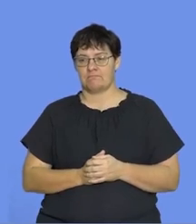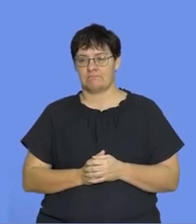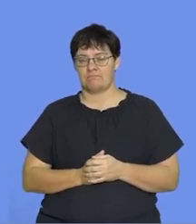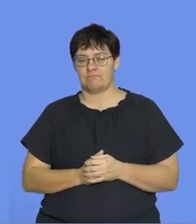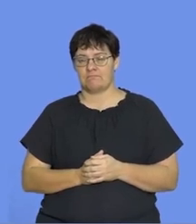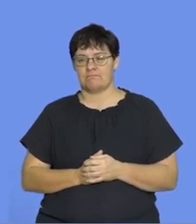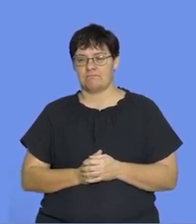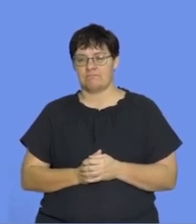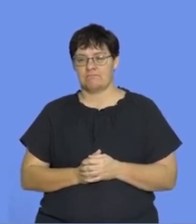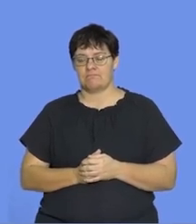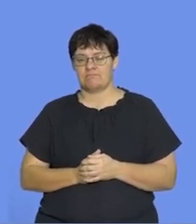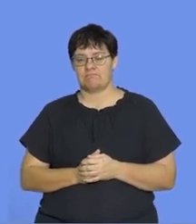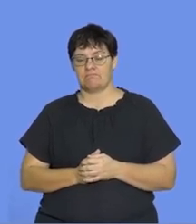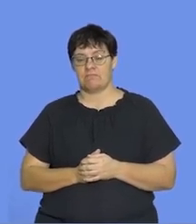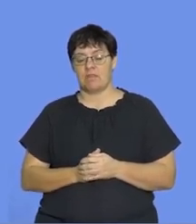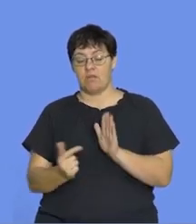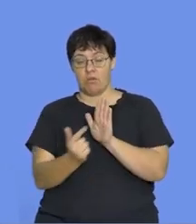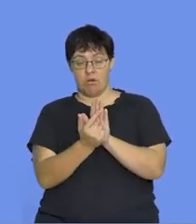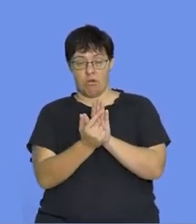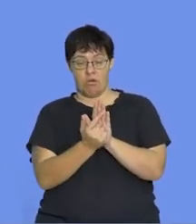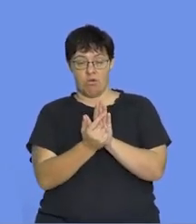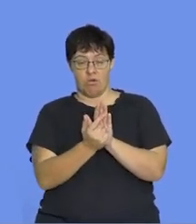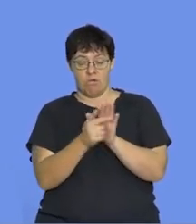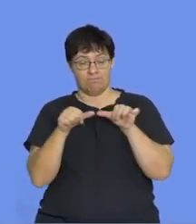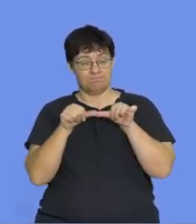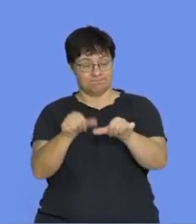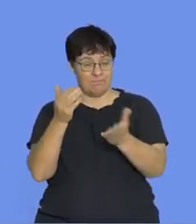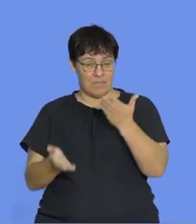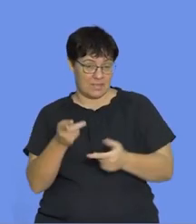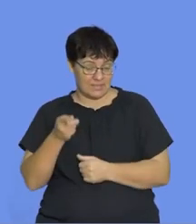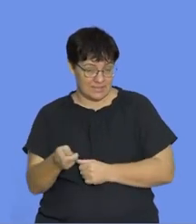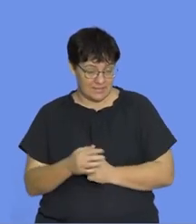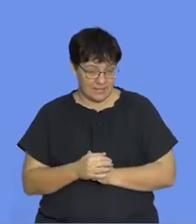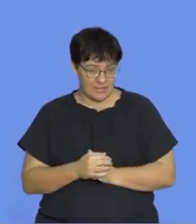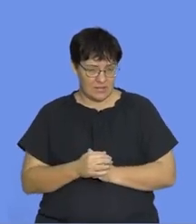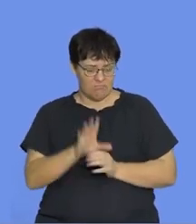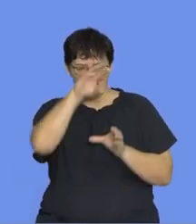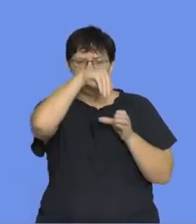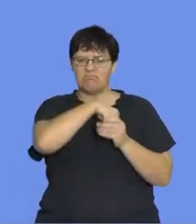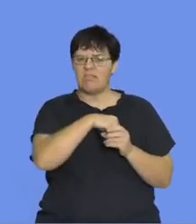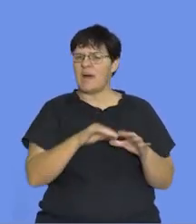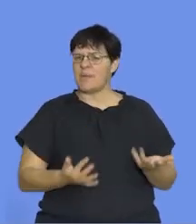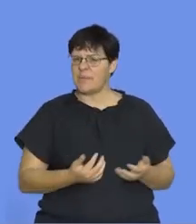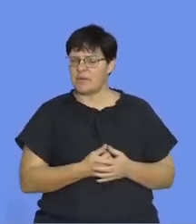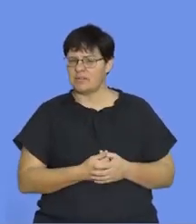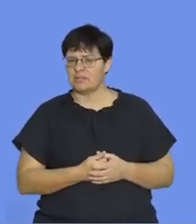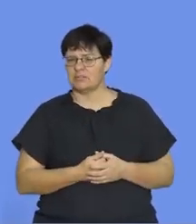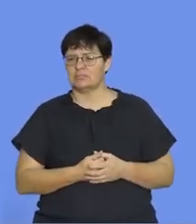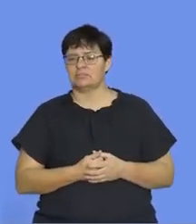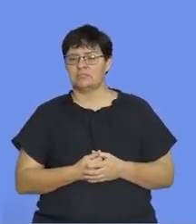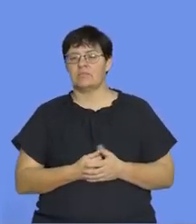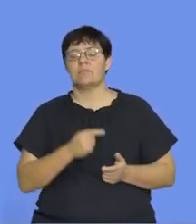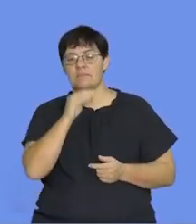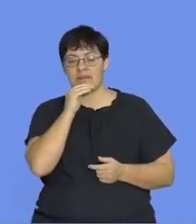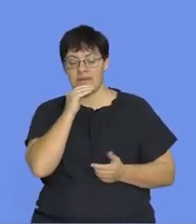Okay, now in terms of applying the law of conservation of mass, we need also to realize that there is consistency